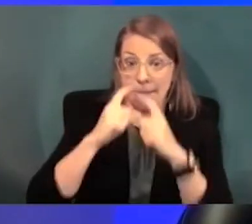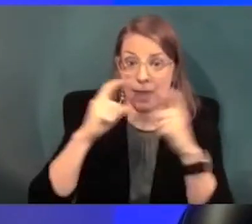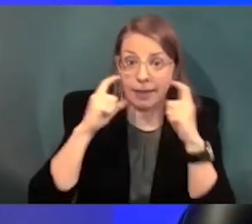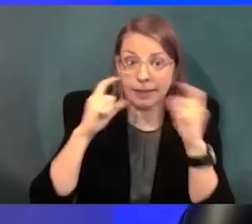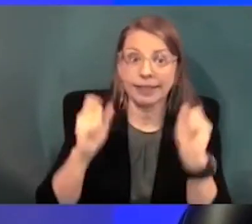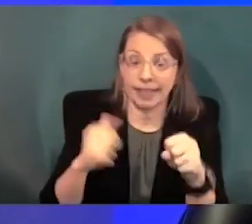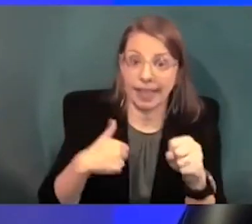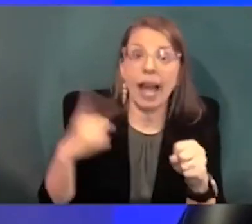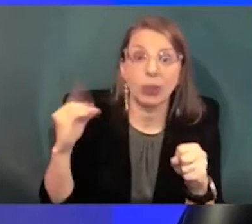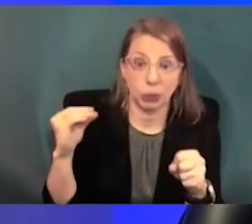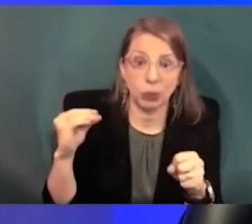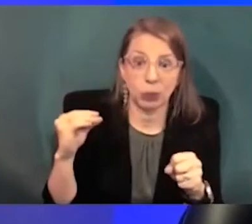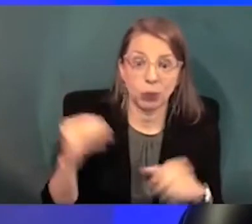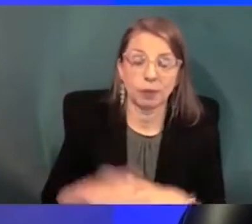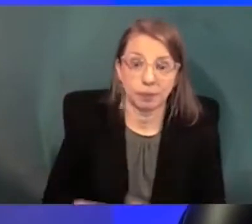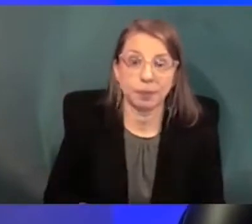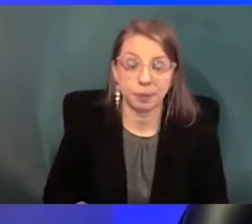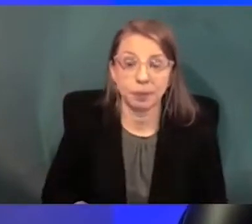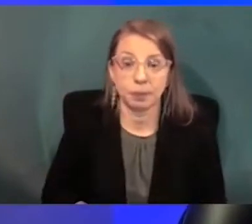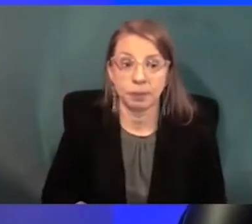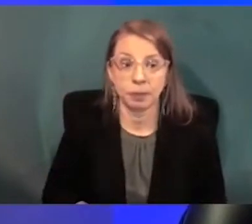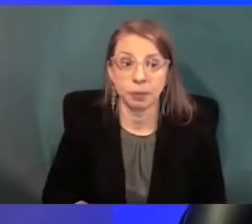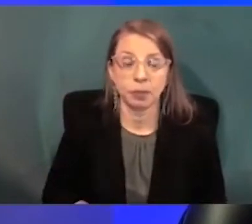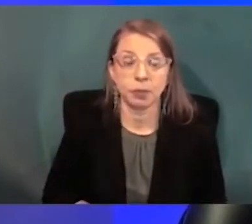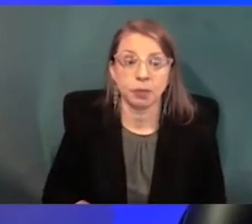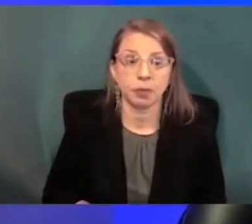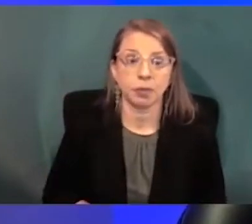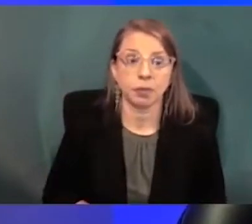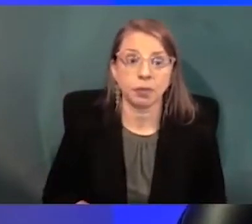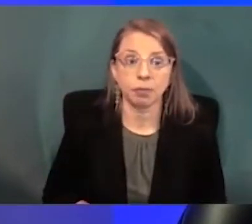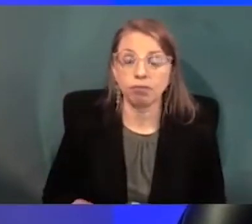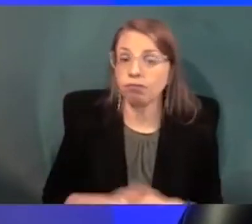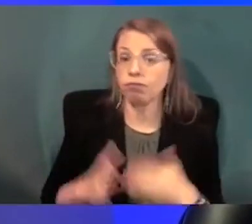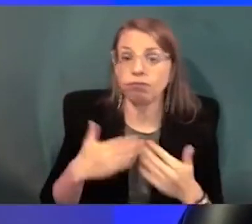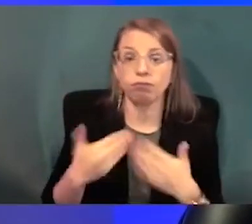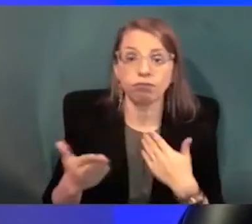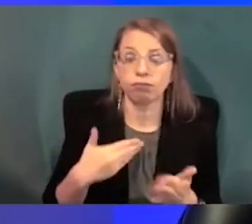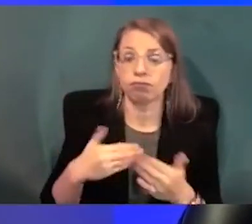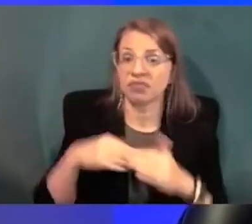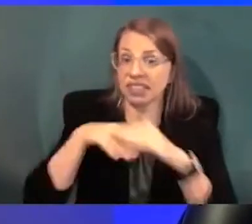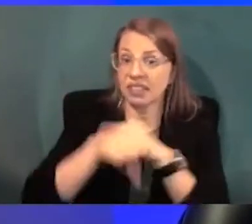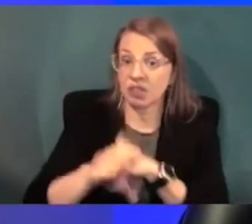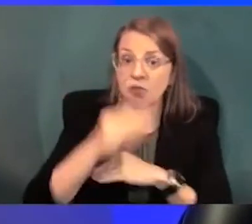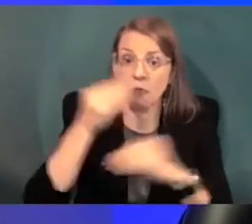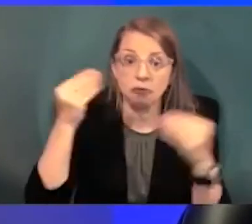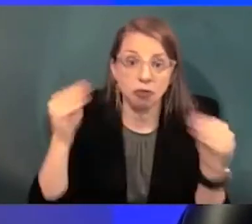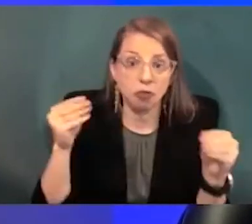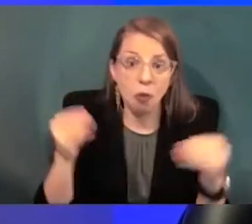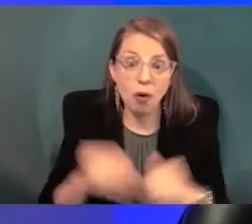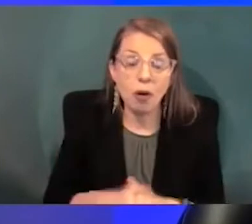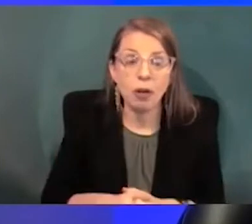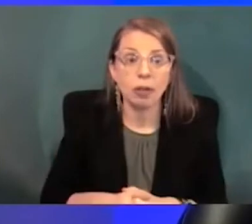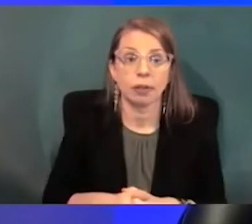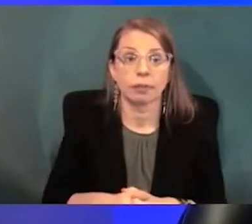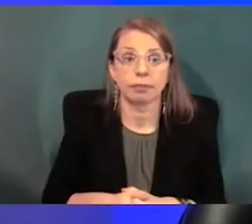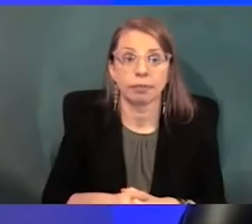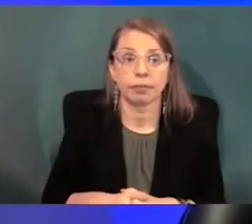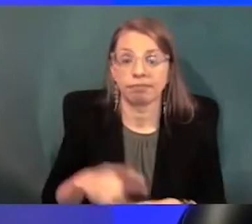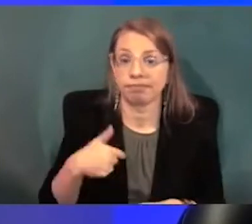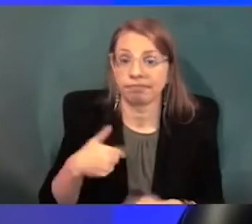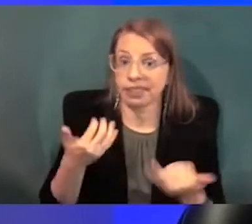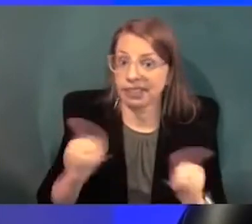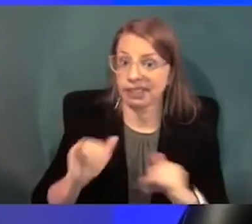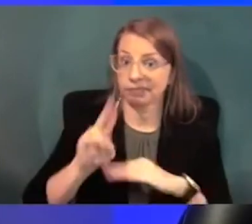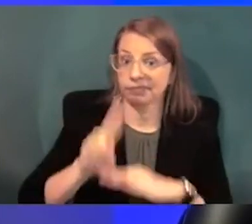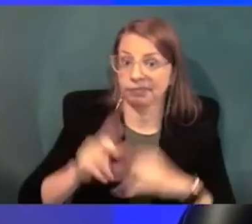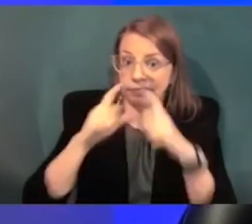I even going into the grocery stores, I am still masked. There are times